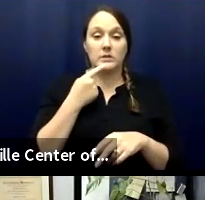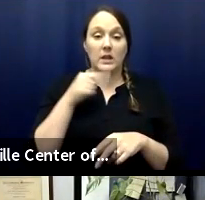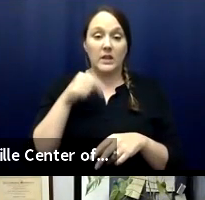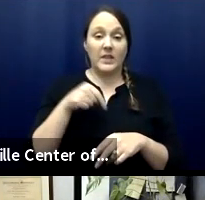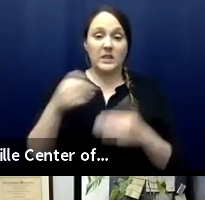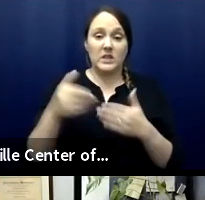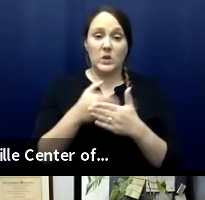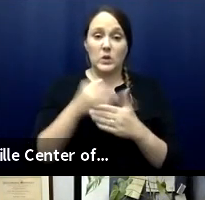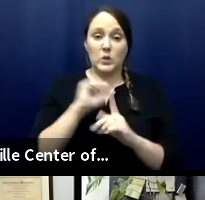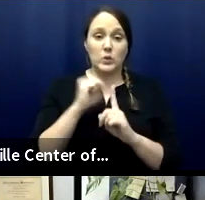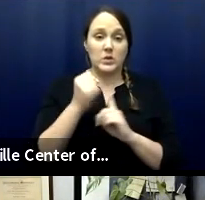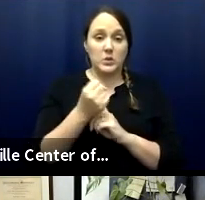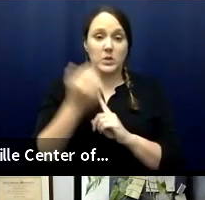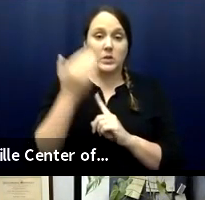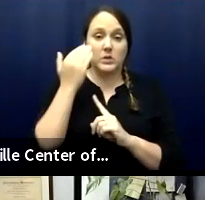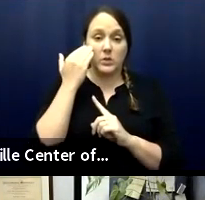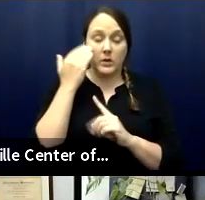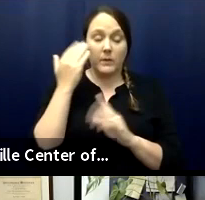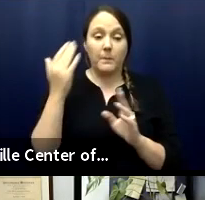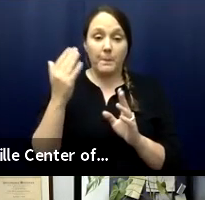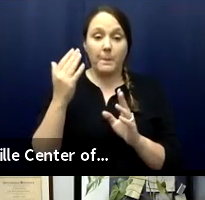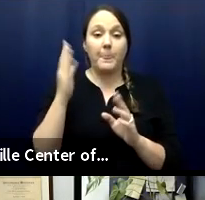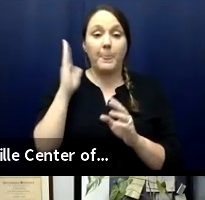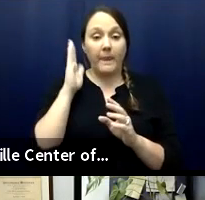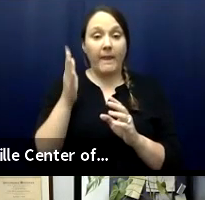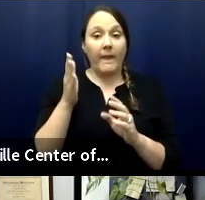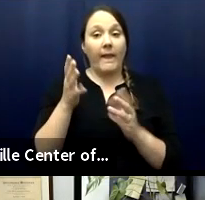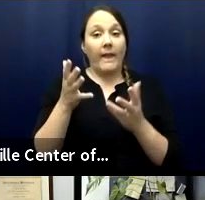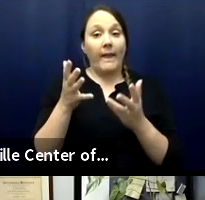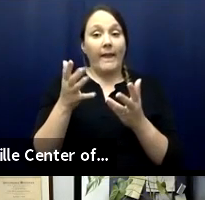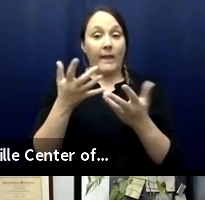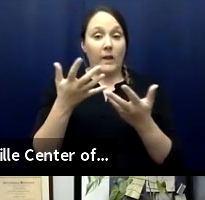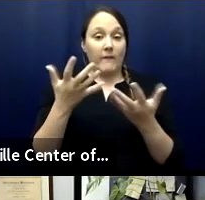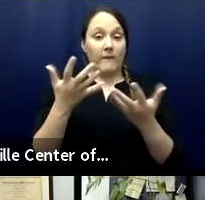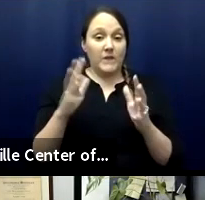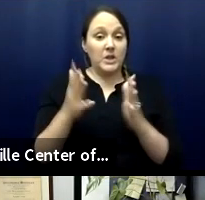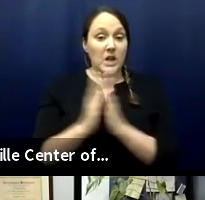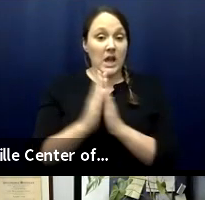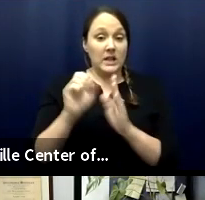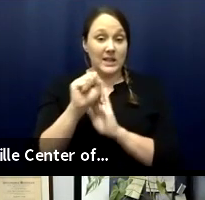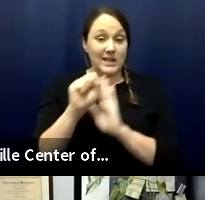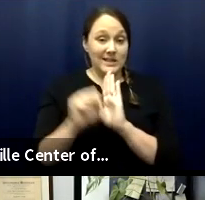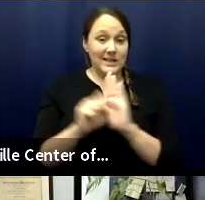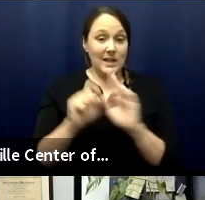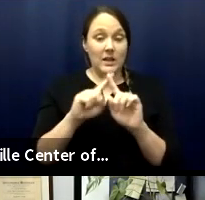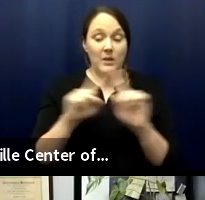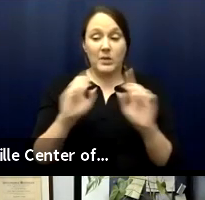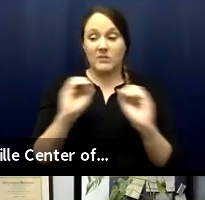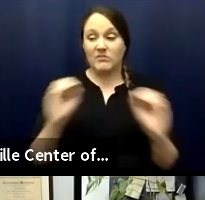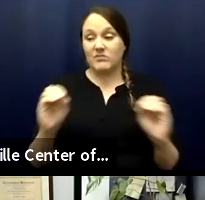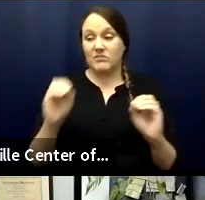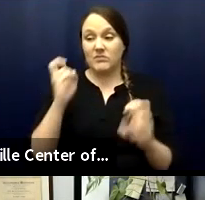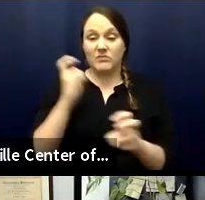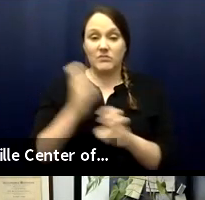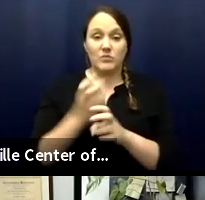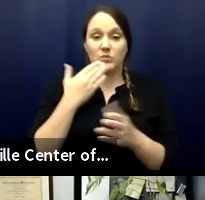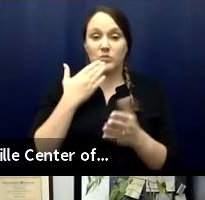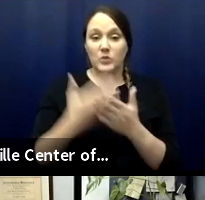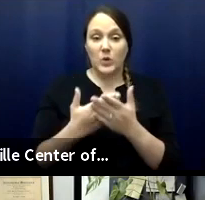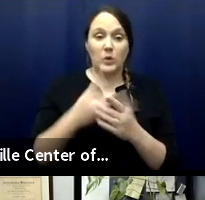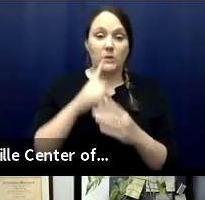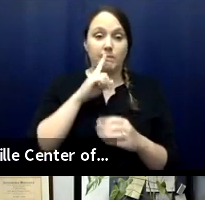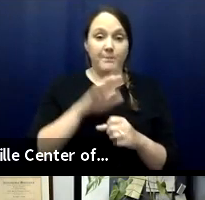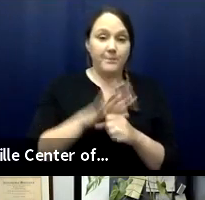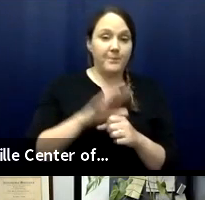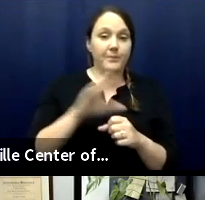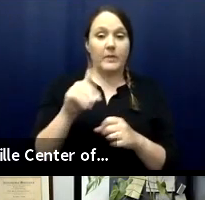new situation. We've been asked the state, but don't really have any hard and fast data out there. One